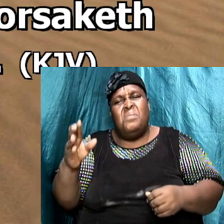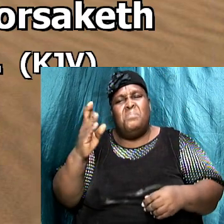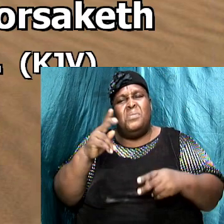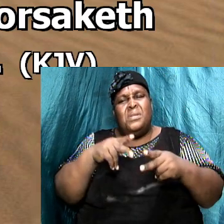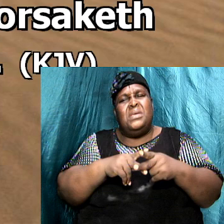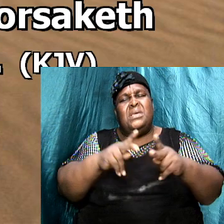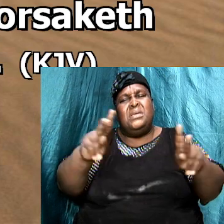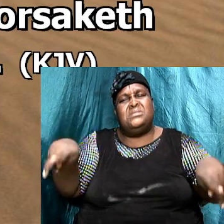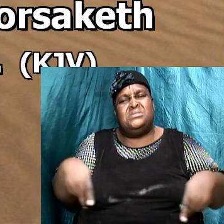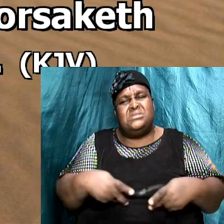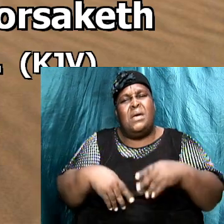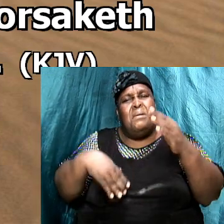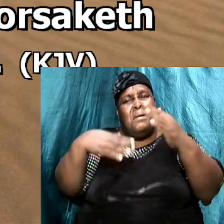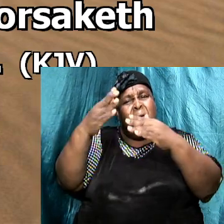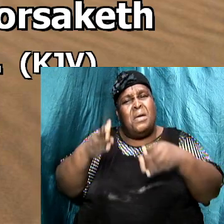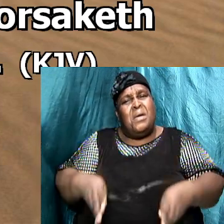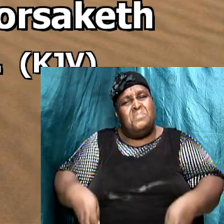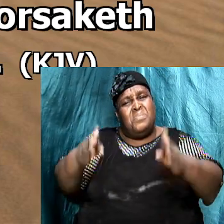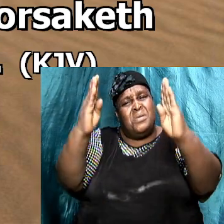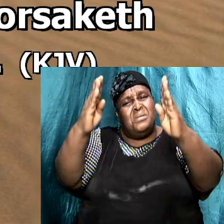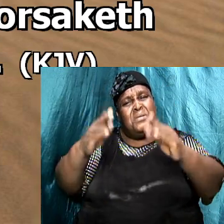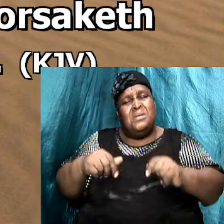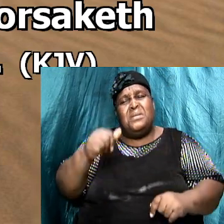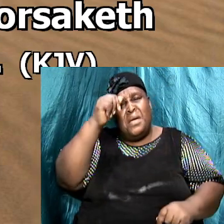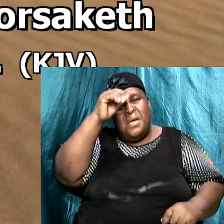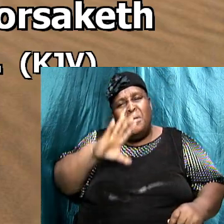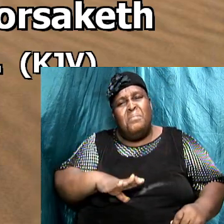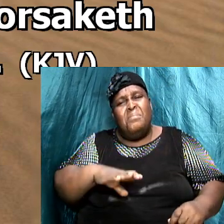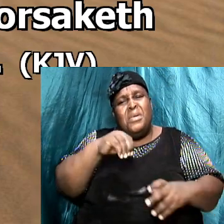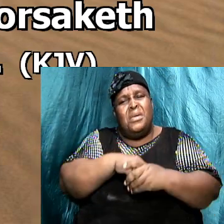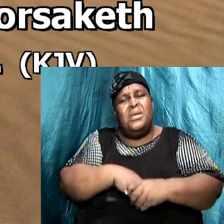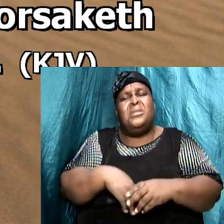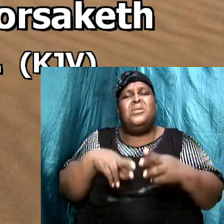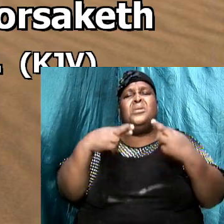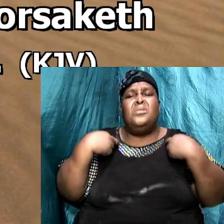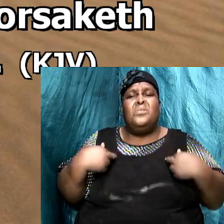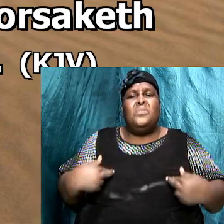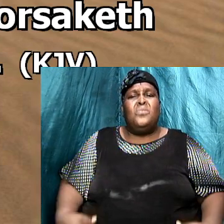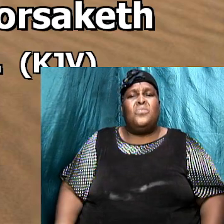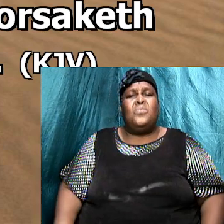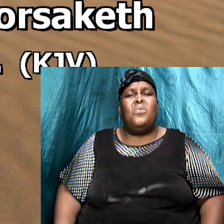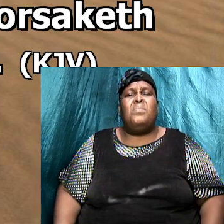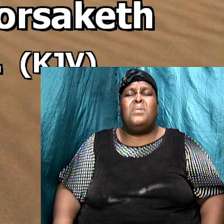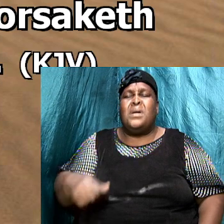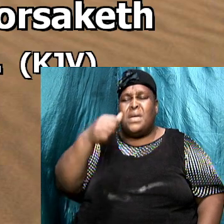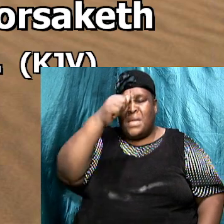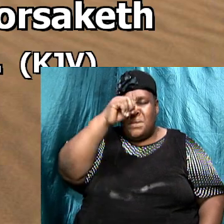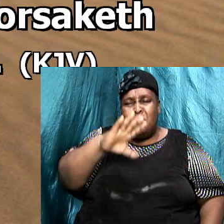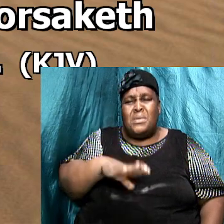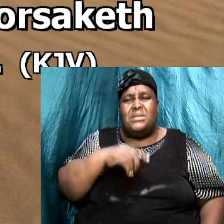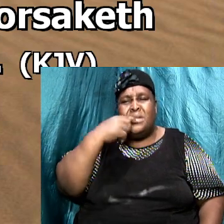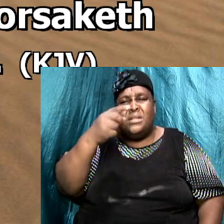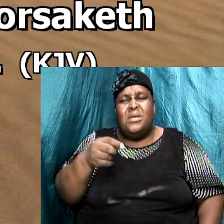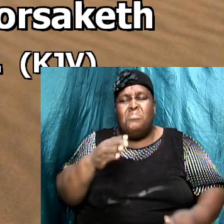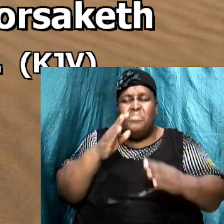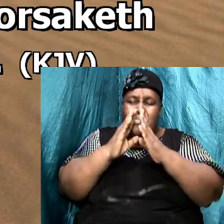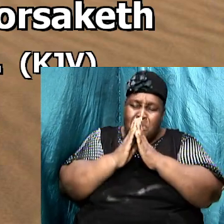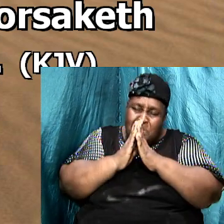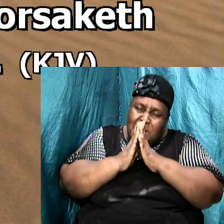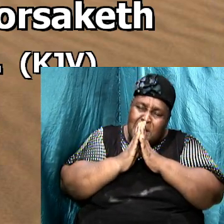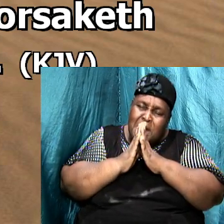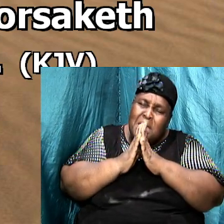set up, and some men in robe, and these men tell them that, look here, just pray the prayer and you are now